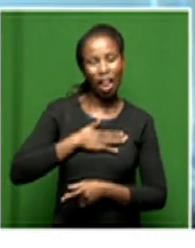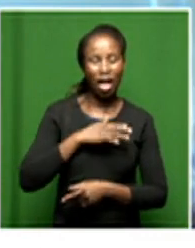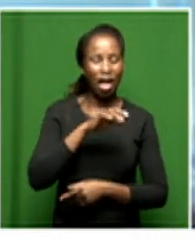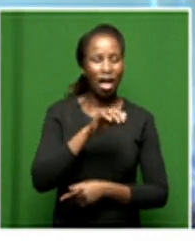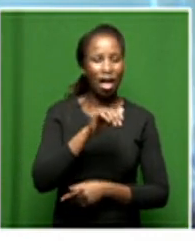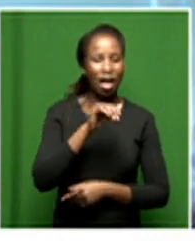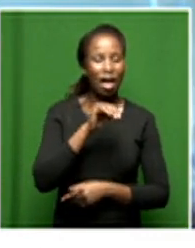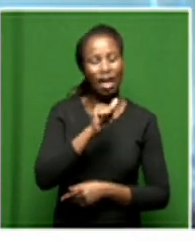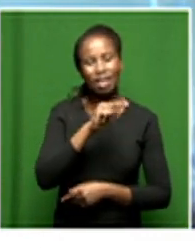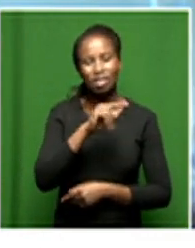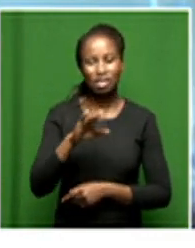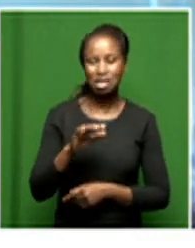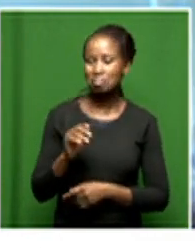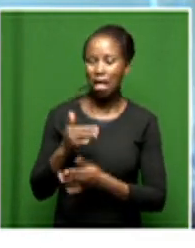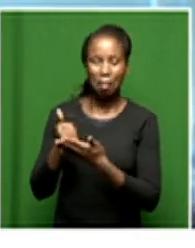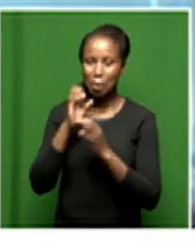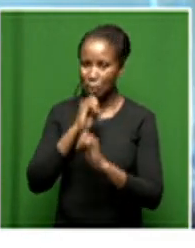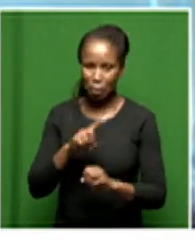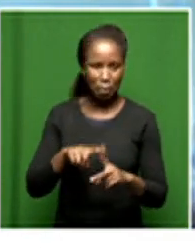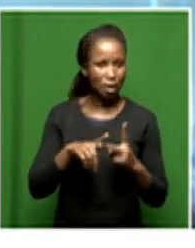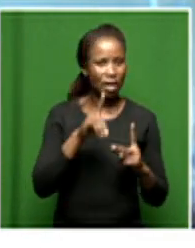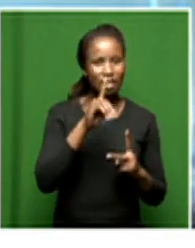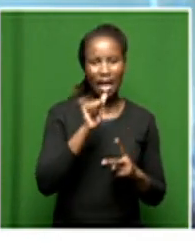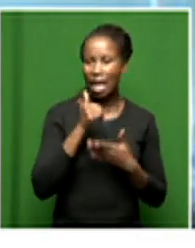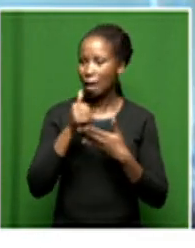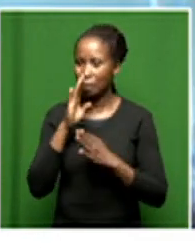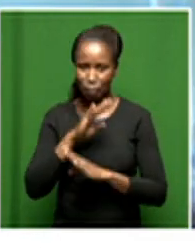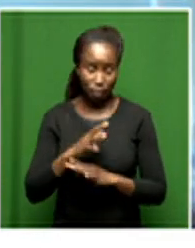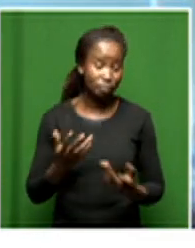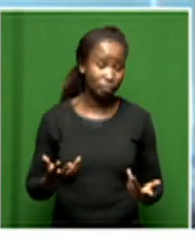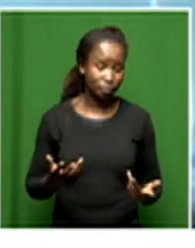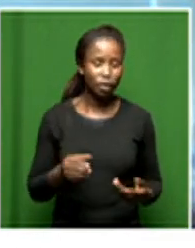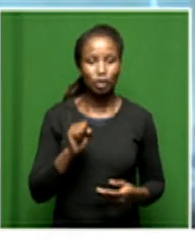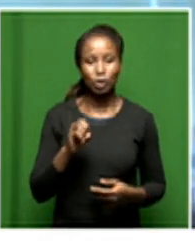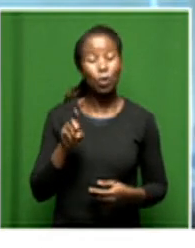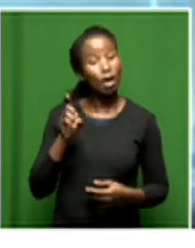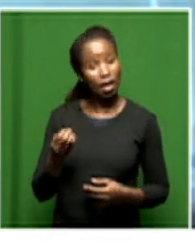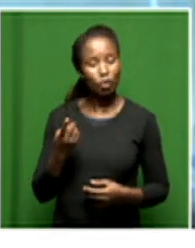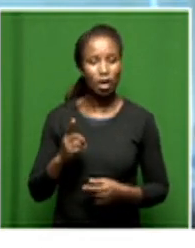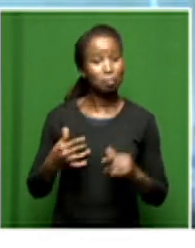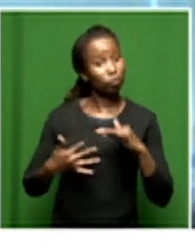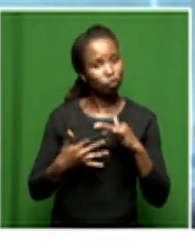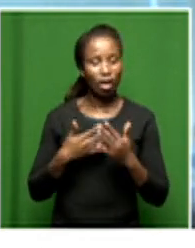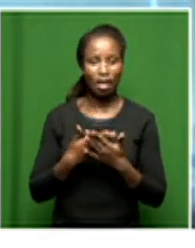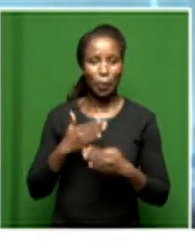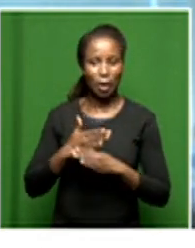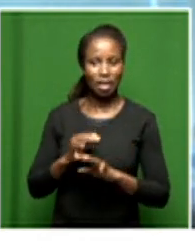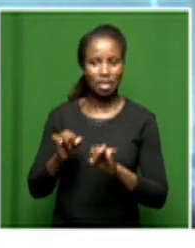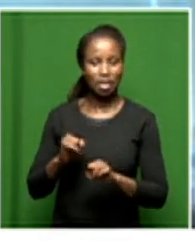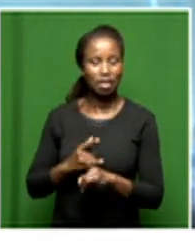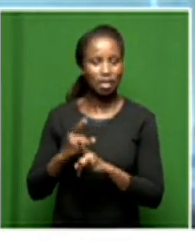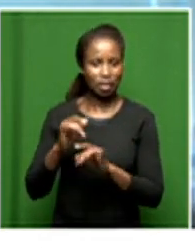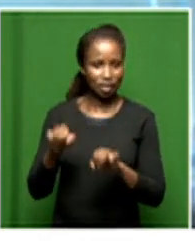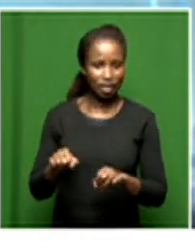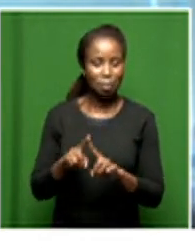DA haven't done a good enough job in representing them. So there is a potential vacuum. What's also interesting about the